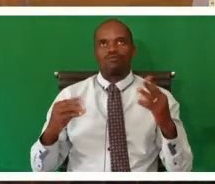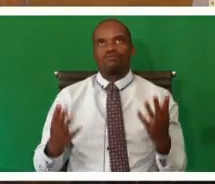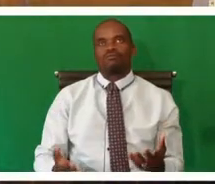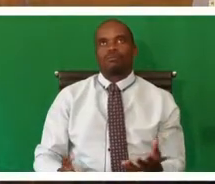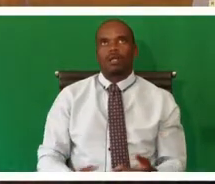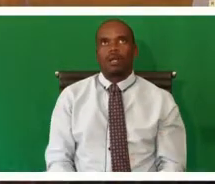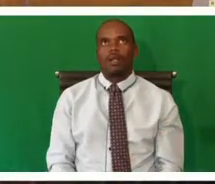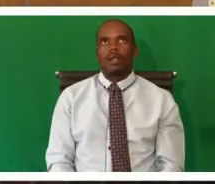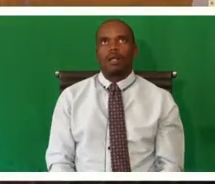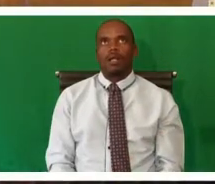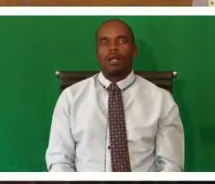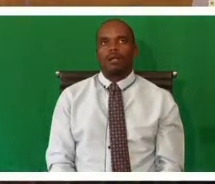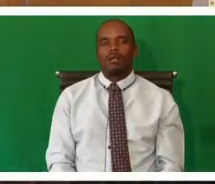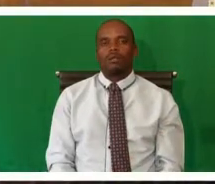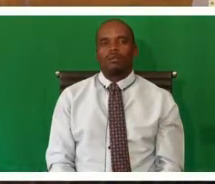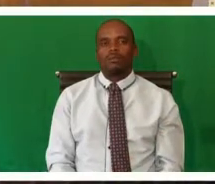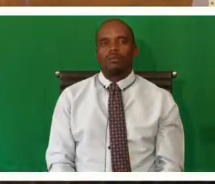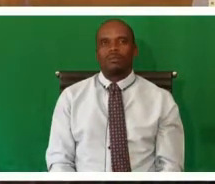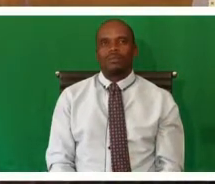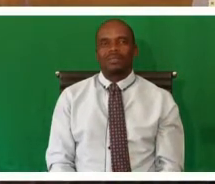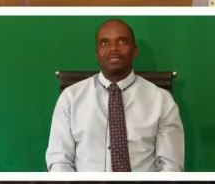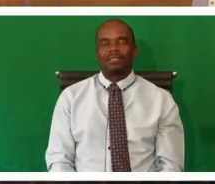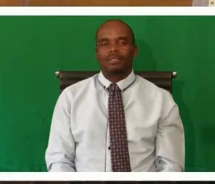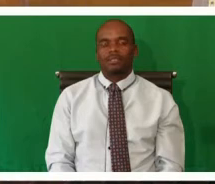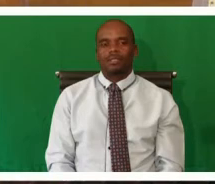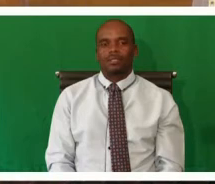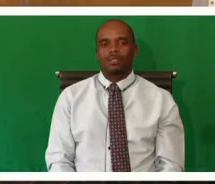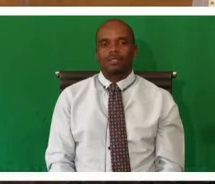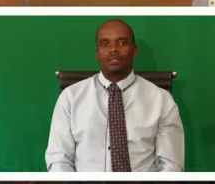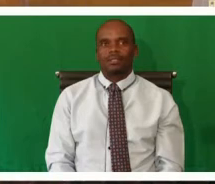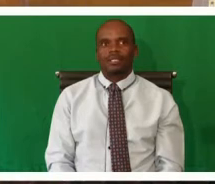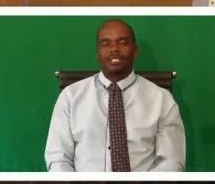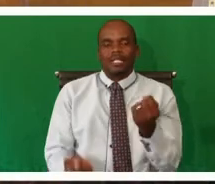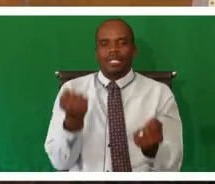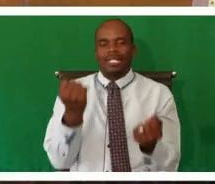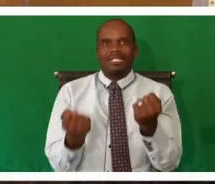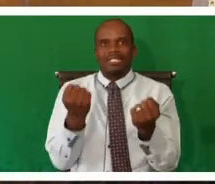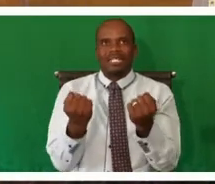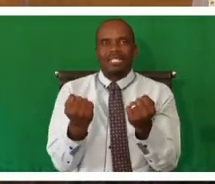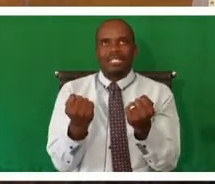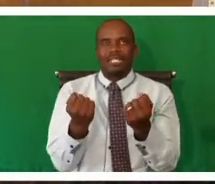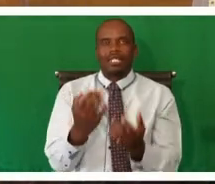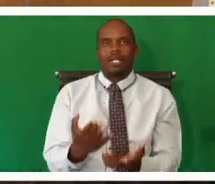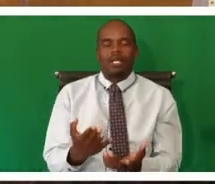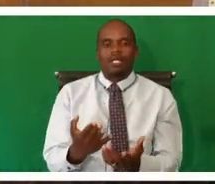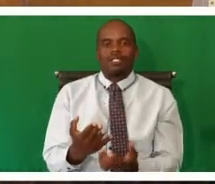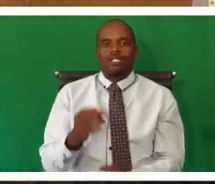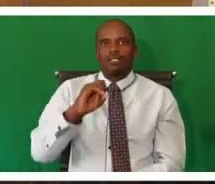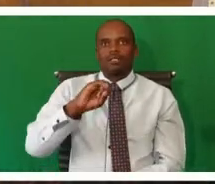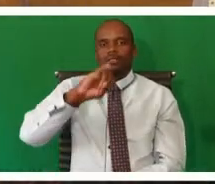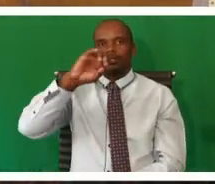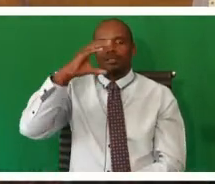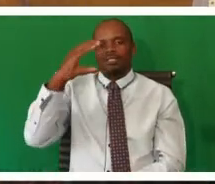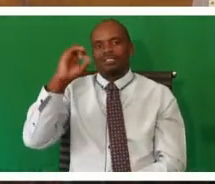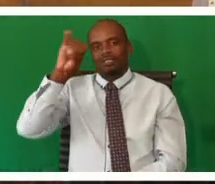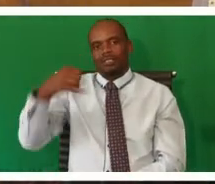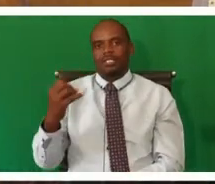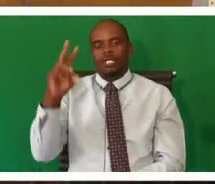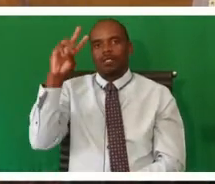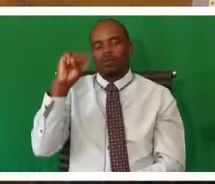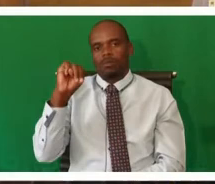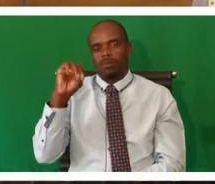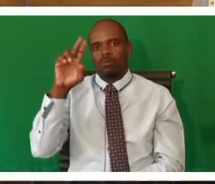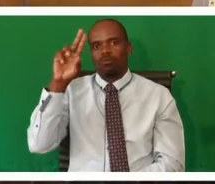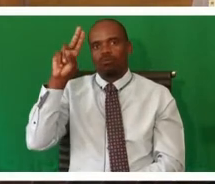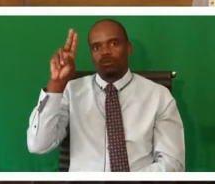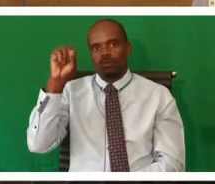the judge president of the High Court, Justice C.J. Musi, the leadership of the